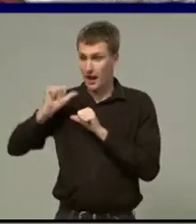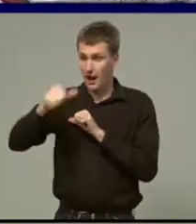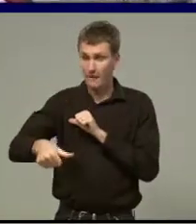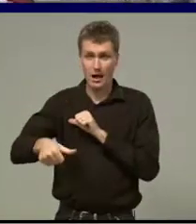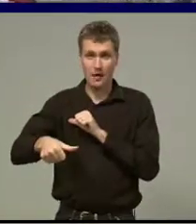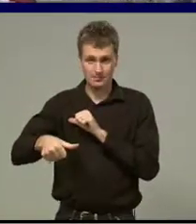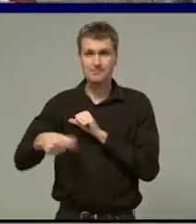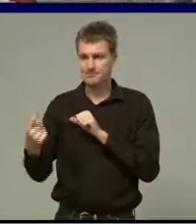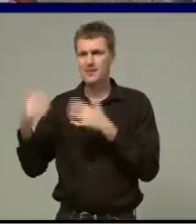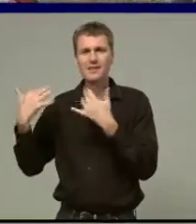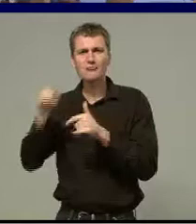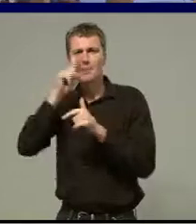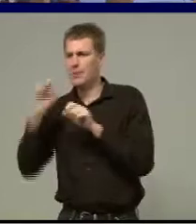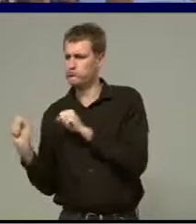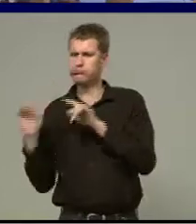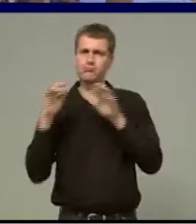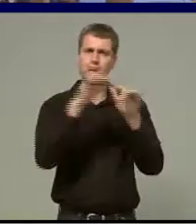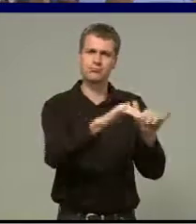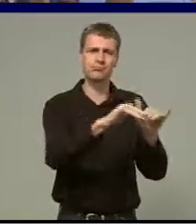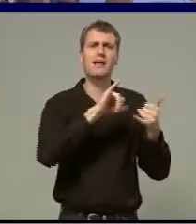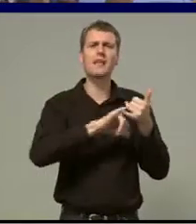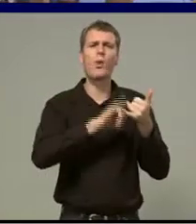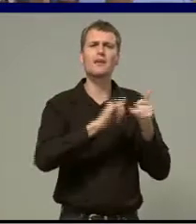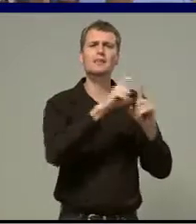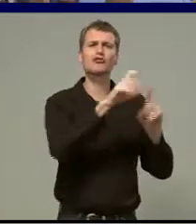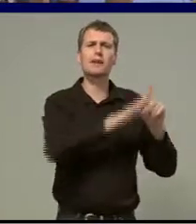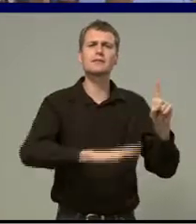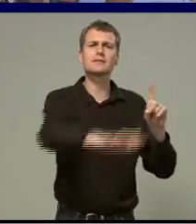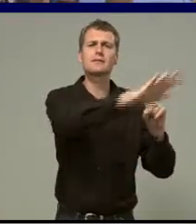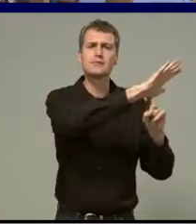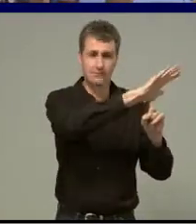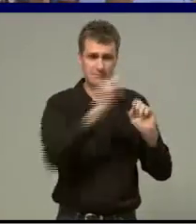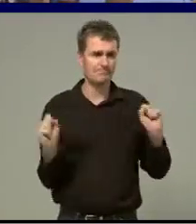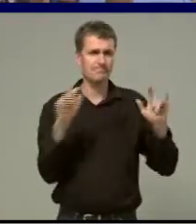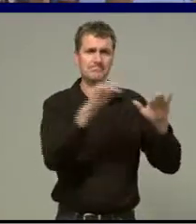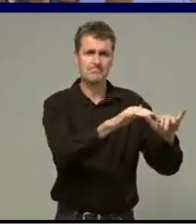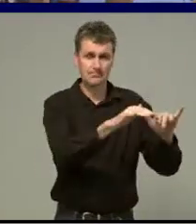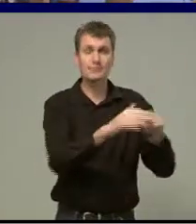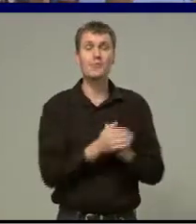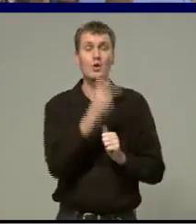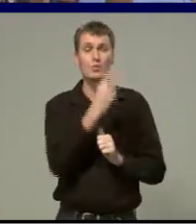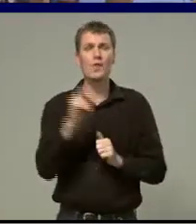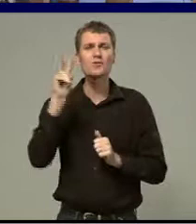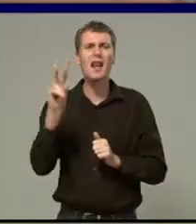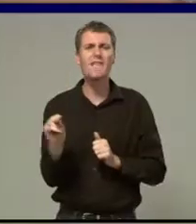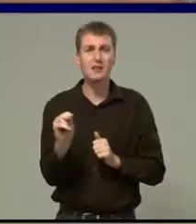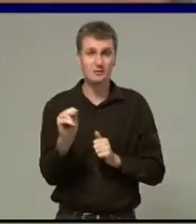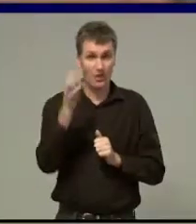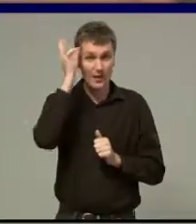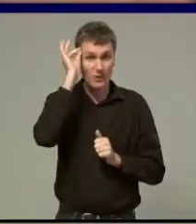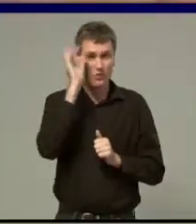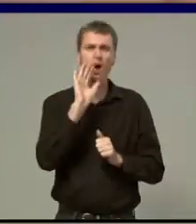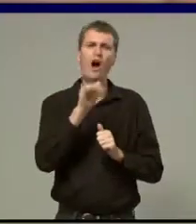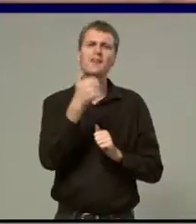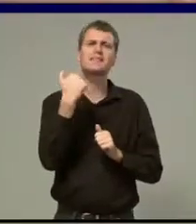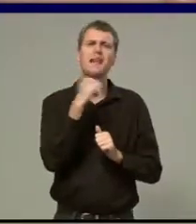been flooded with Cantabrians moving out of the city and into the area. In 2011, the council issued just over 600